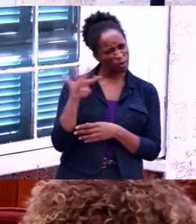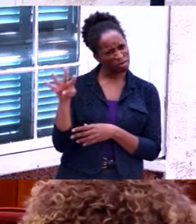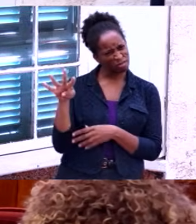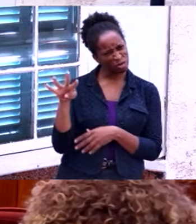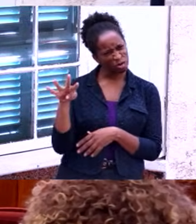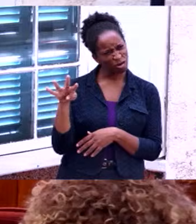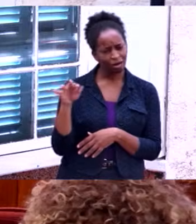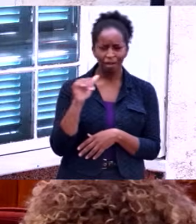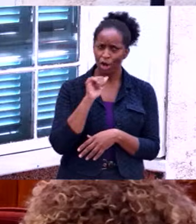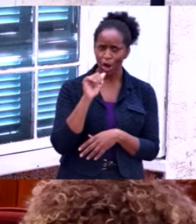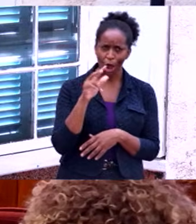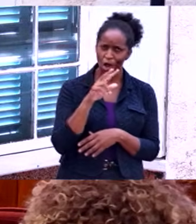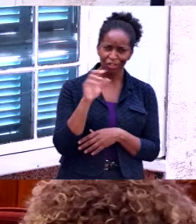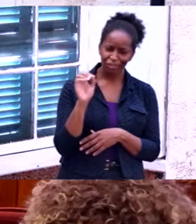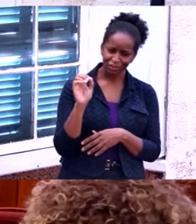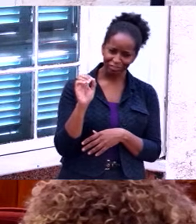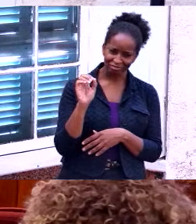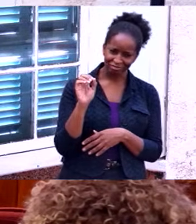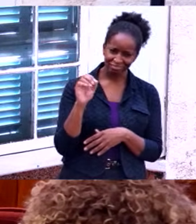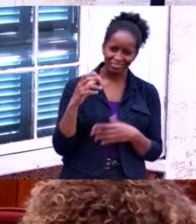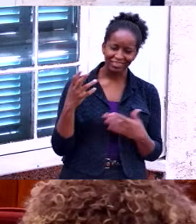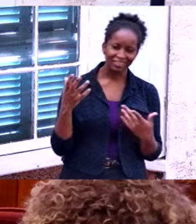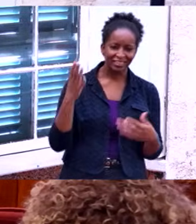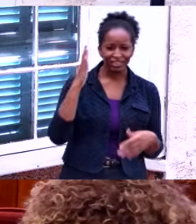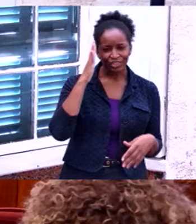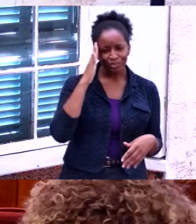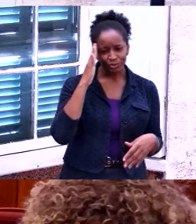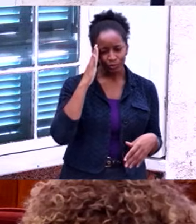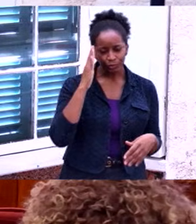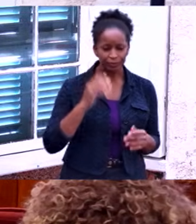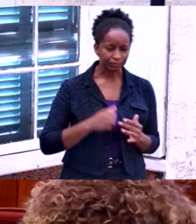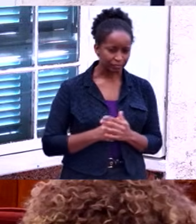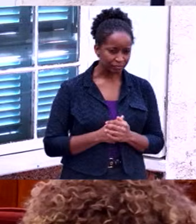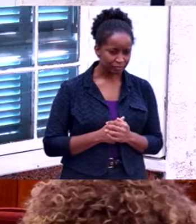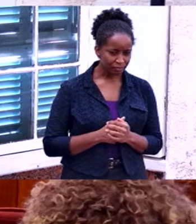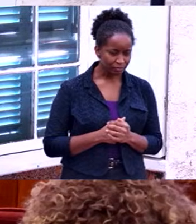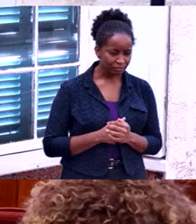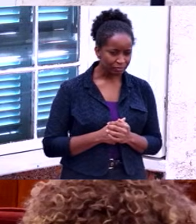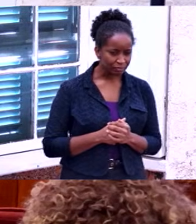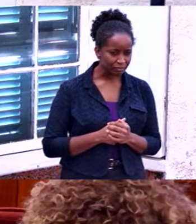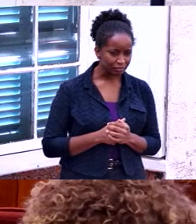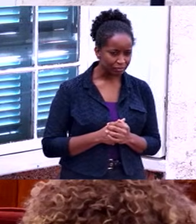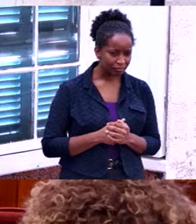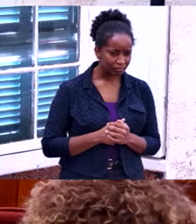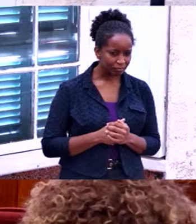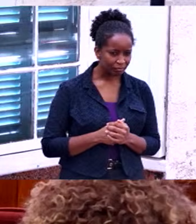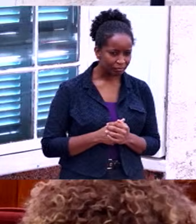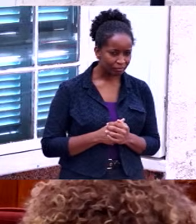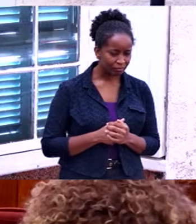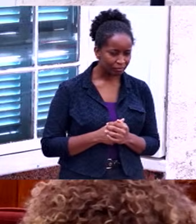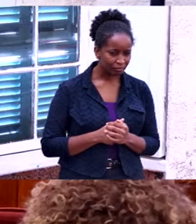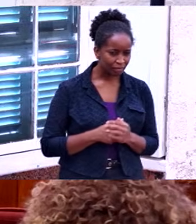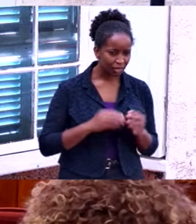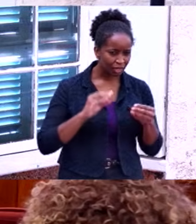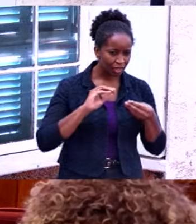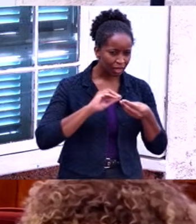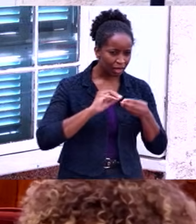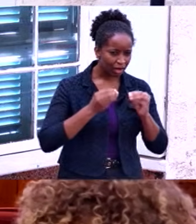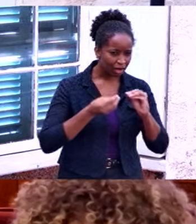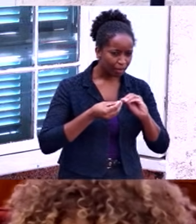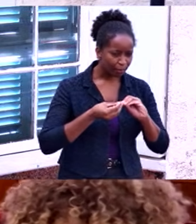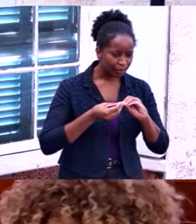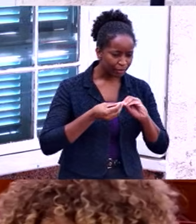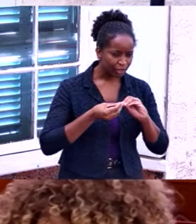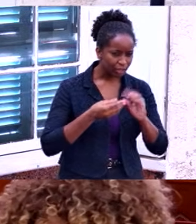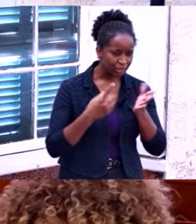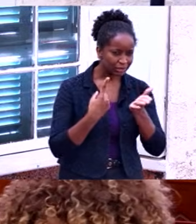people conflate and mix up members of Parliament with the size of cabinet. And the